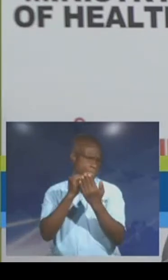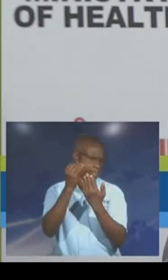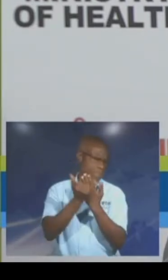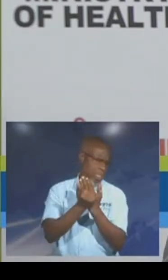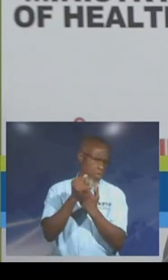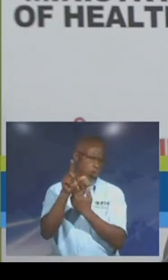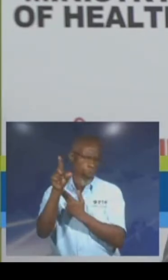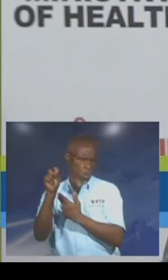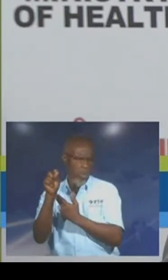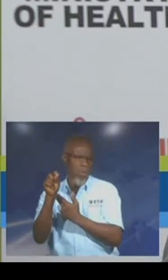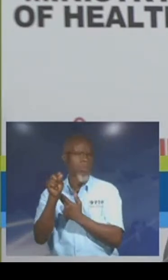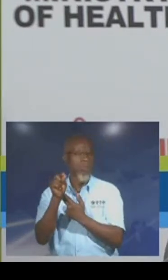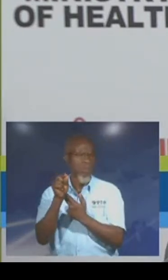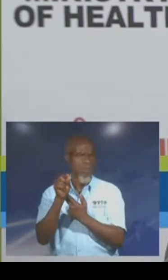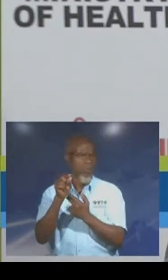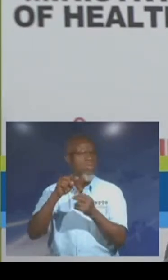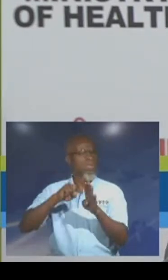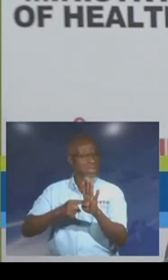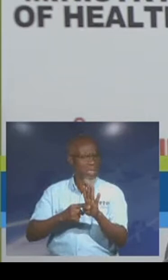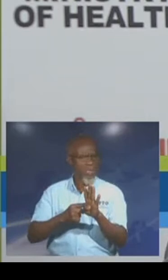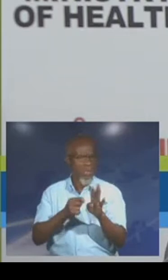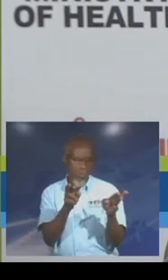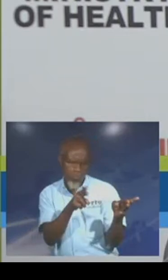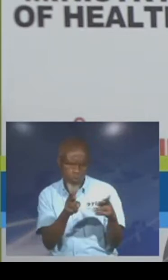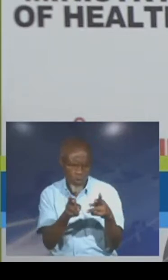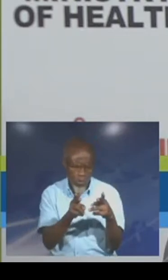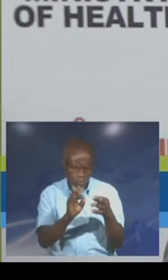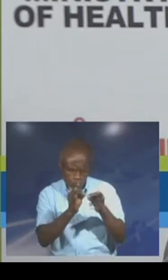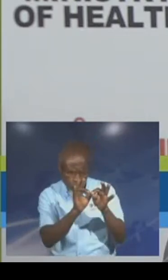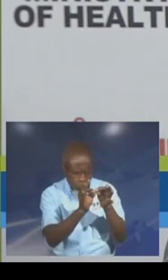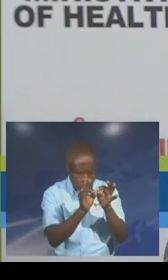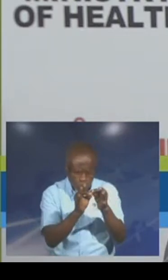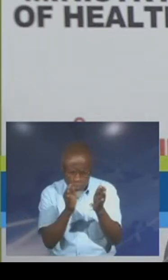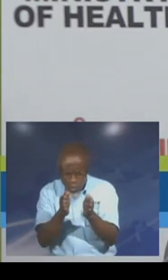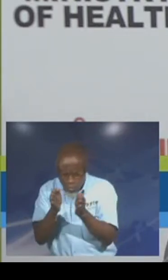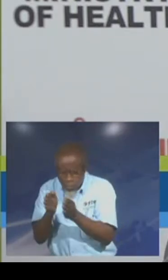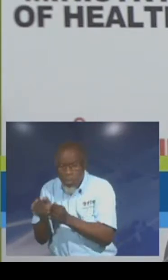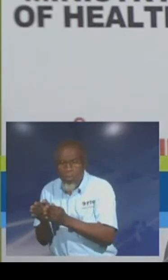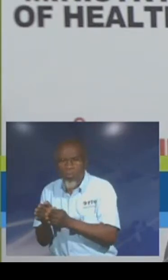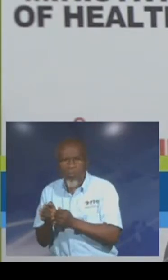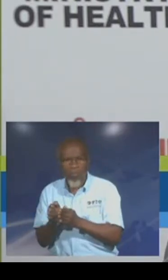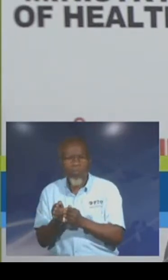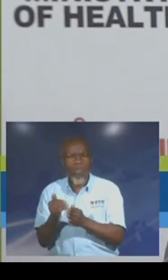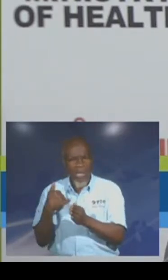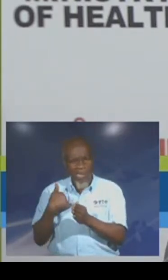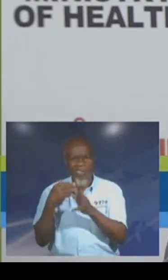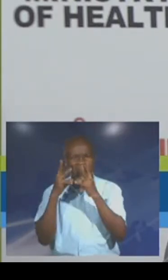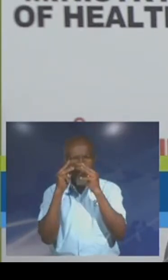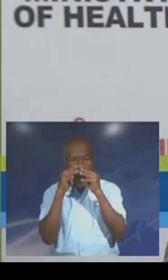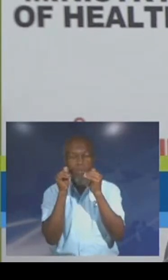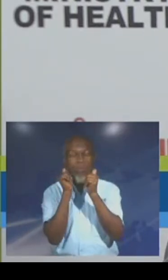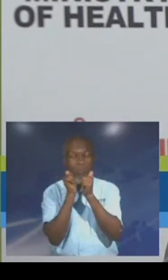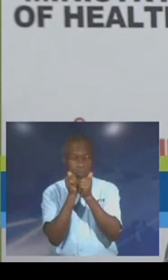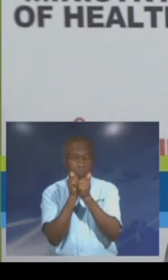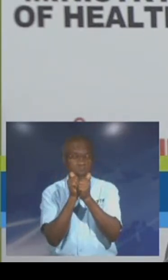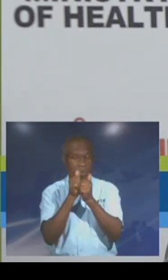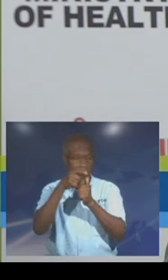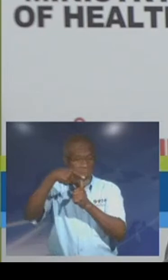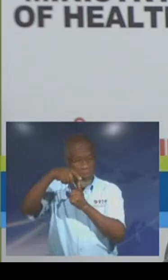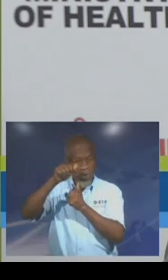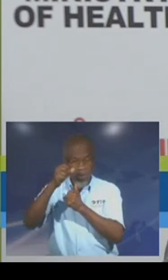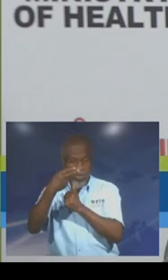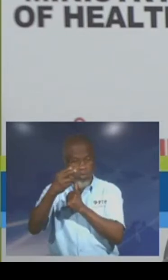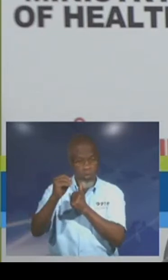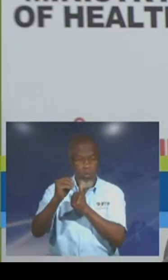May 20th, we started our monkeypox preparedness when I convened a meeting with PAHO, CARFA, Ministry of